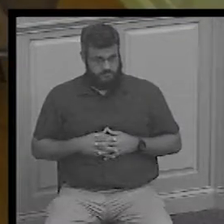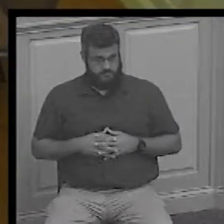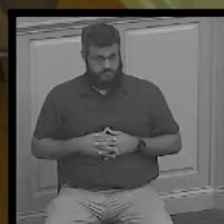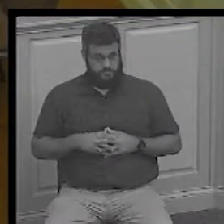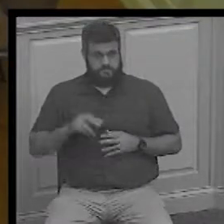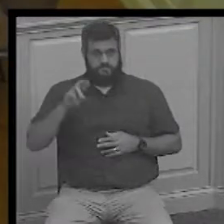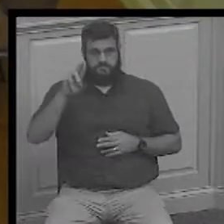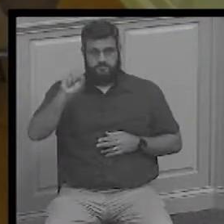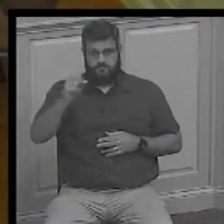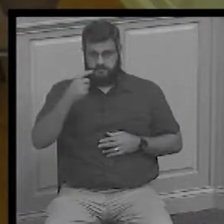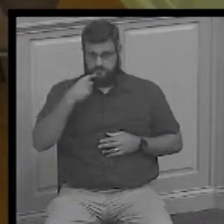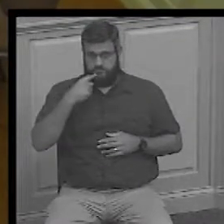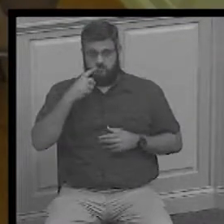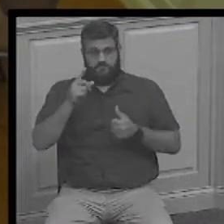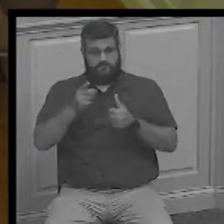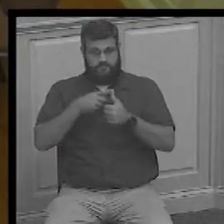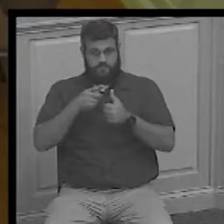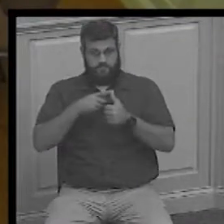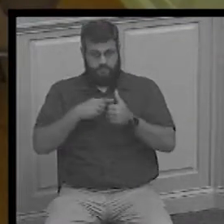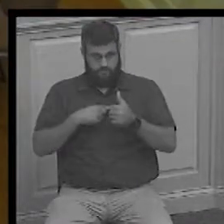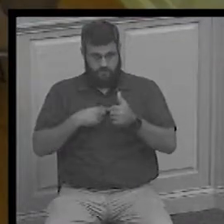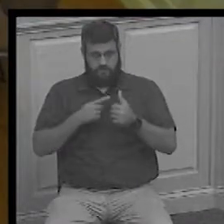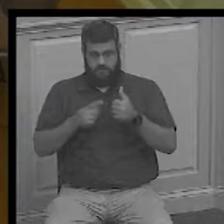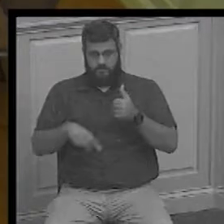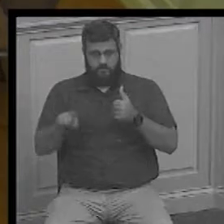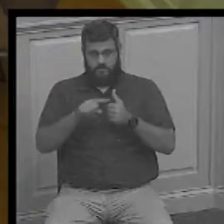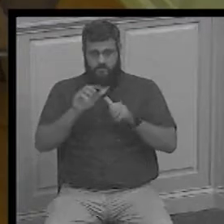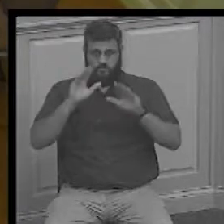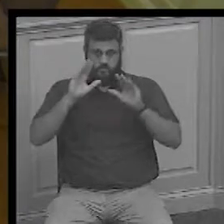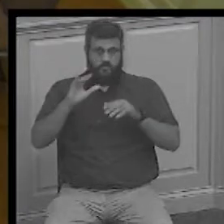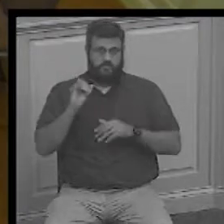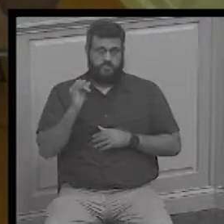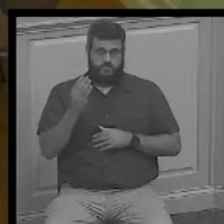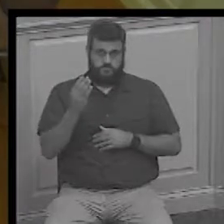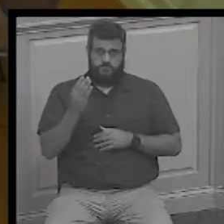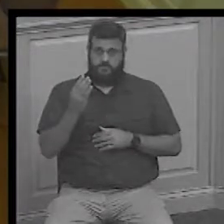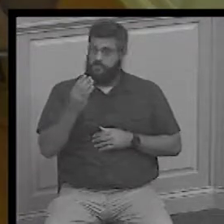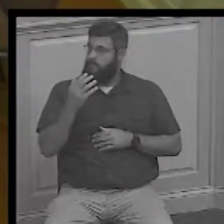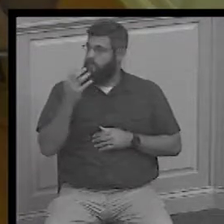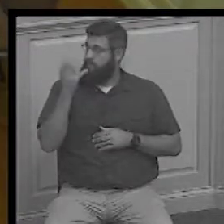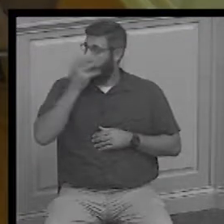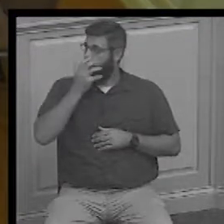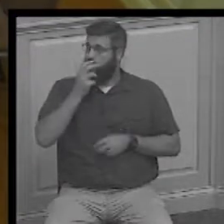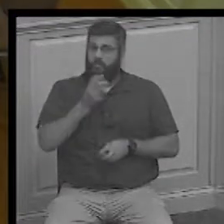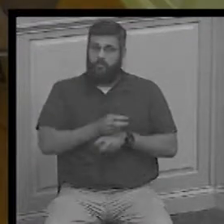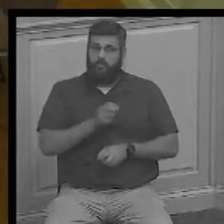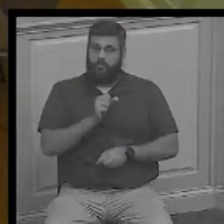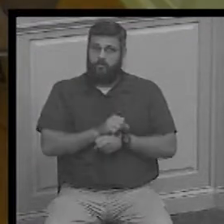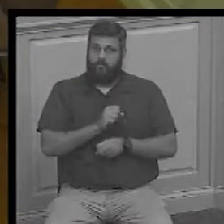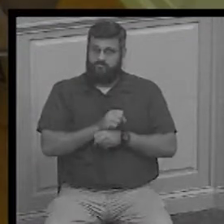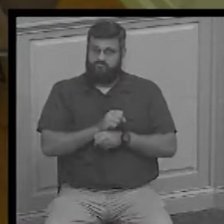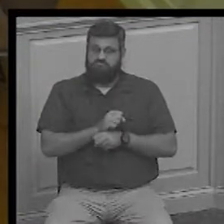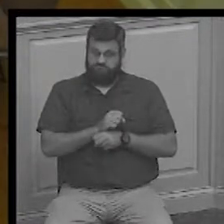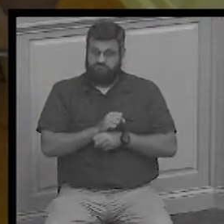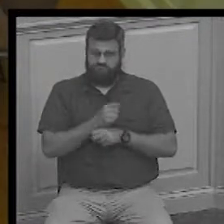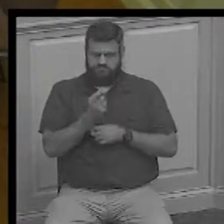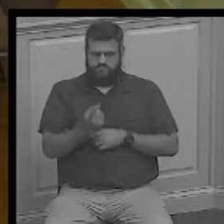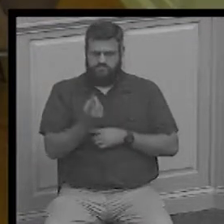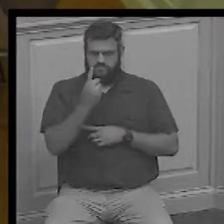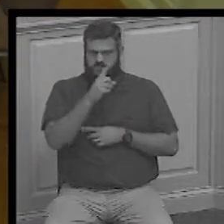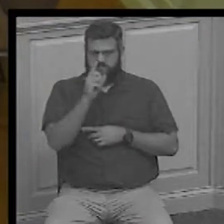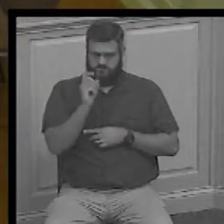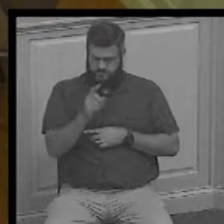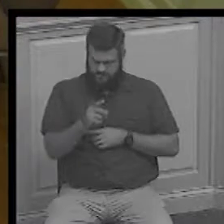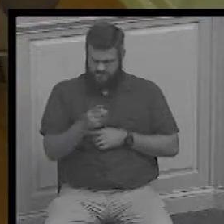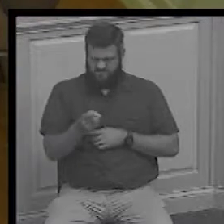Sure, I was going to do five. First of all, I think you folks did a great job. Looks like a lot of hard work. I think that one of the questions that